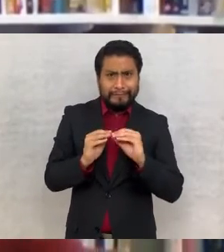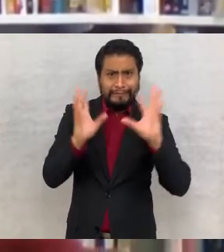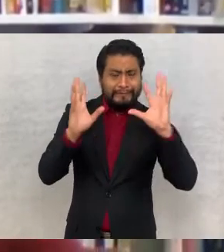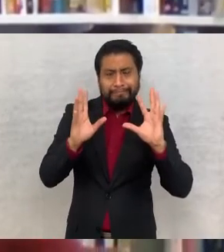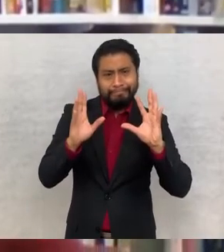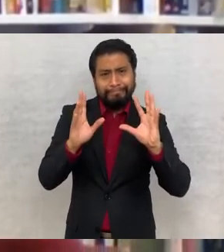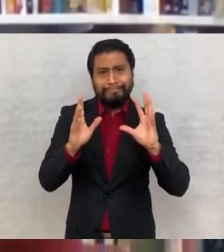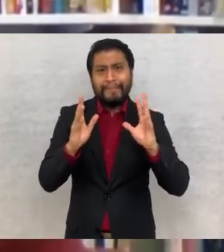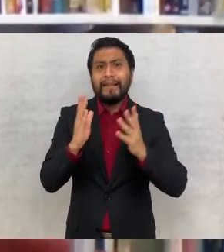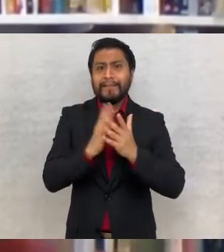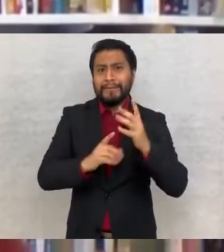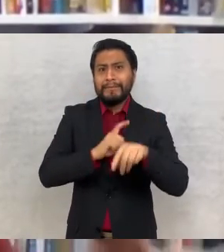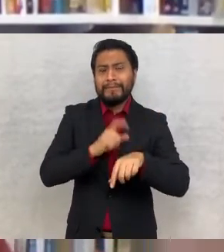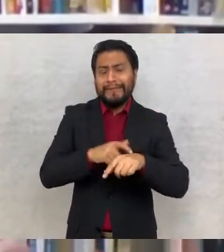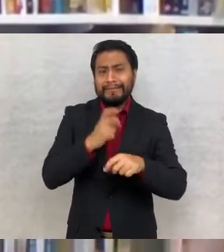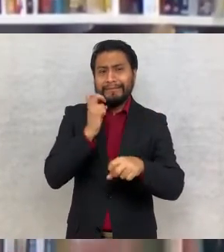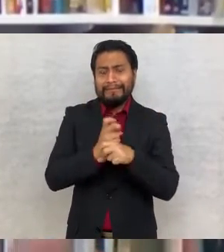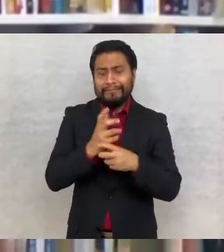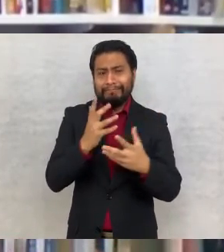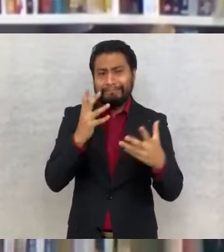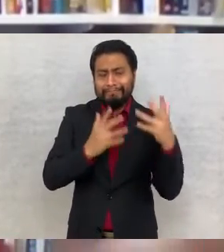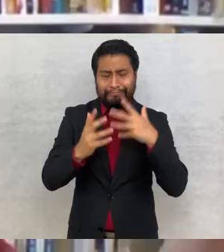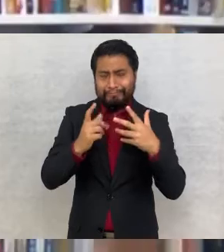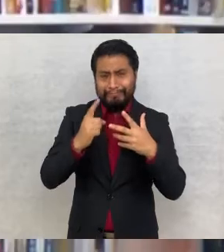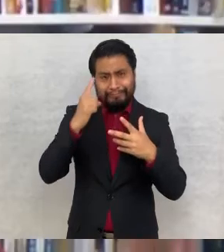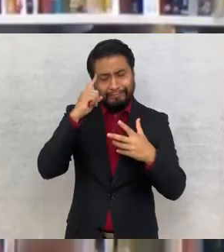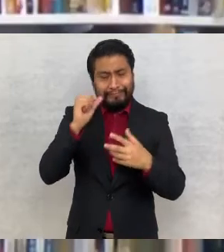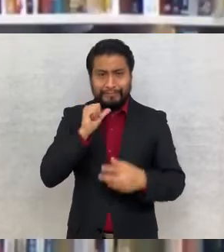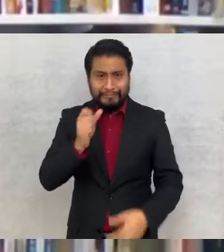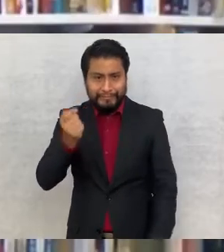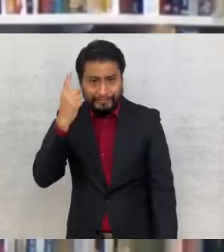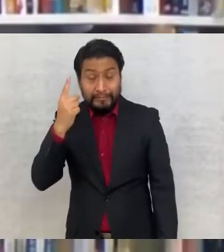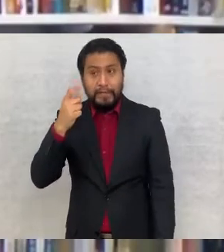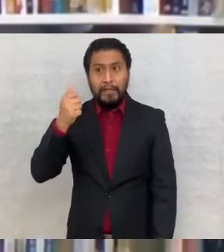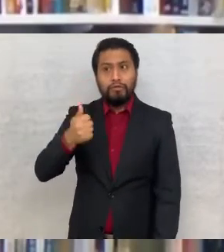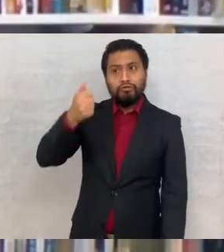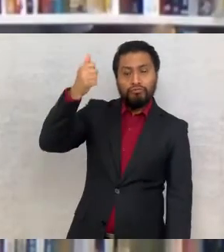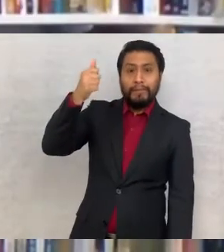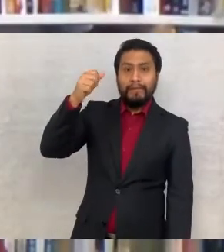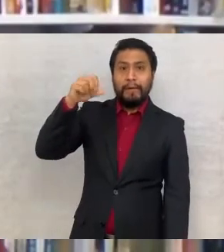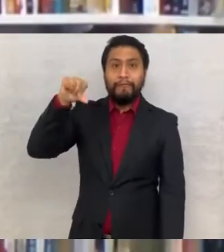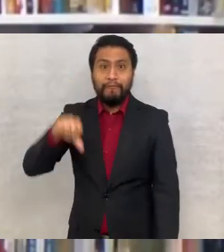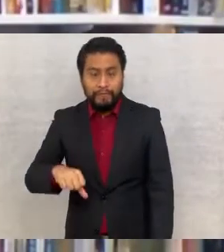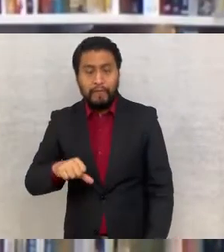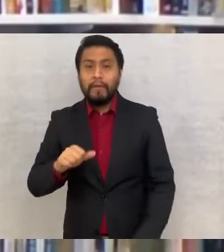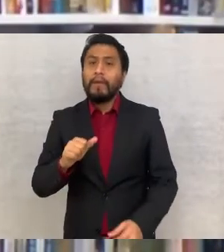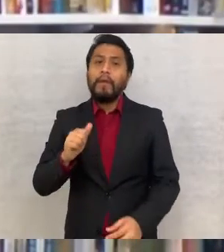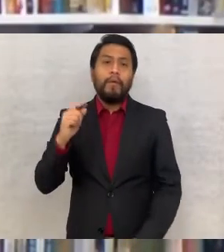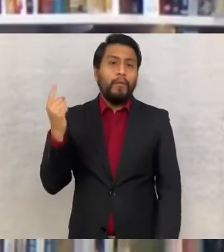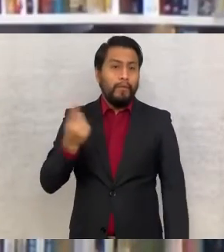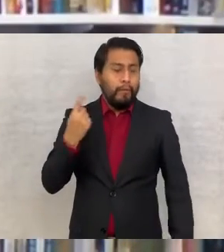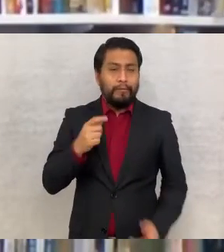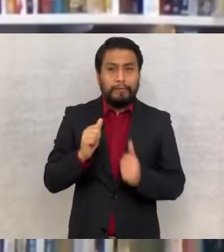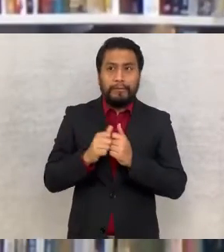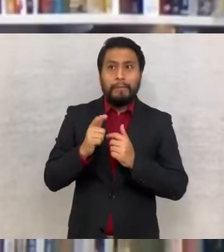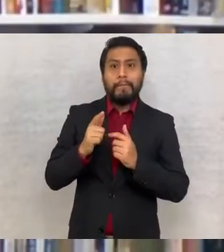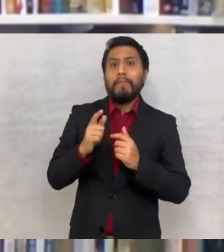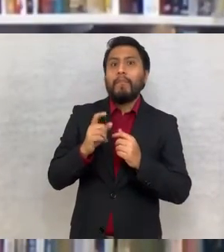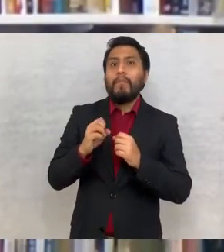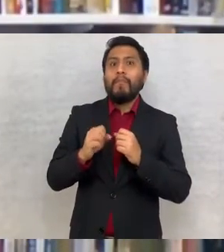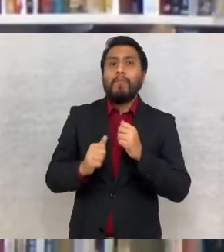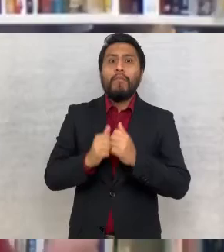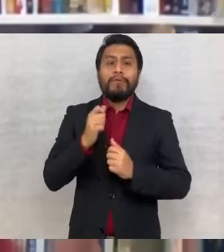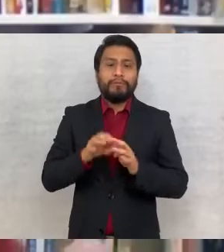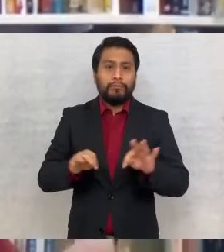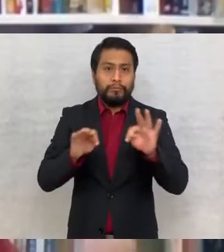difference was not always clear because the opposition of the superior and the inferior was always the major